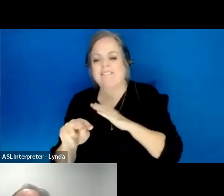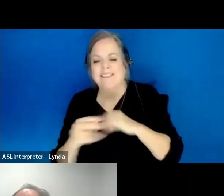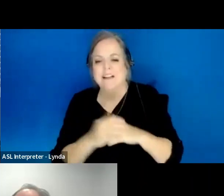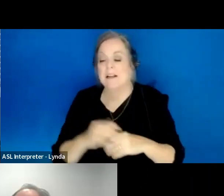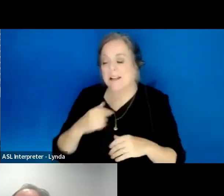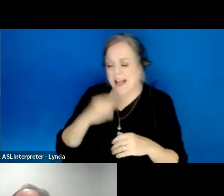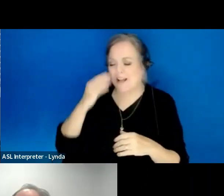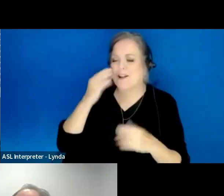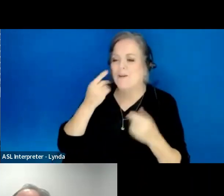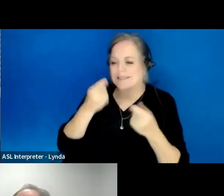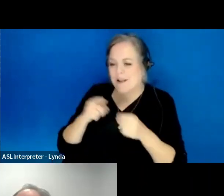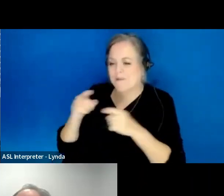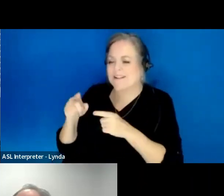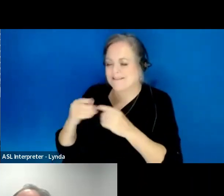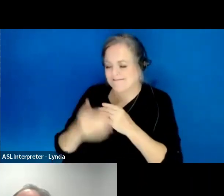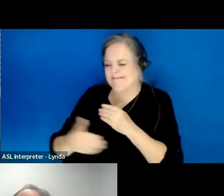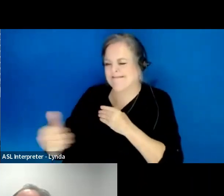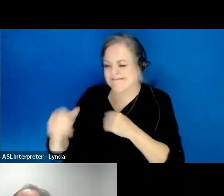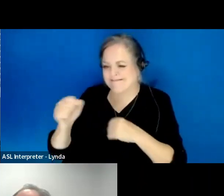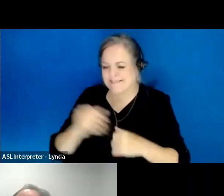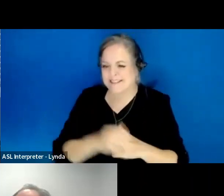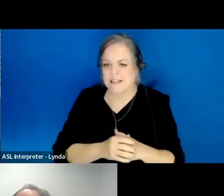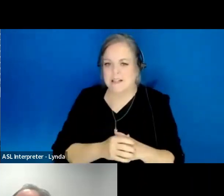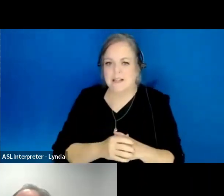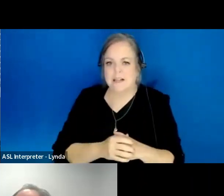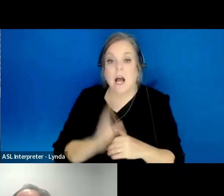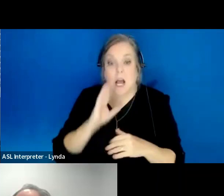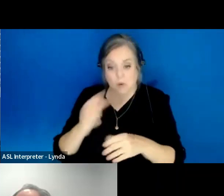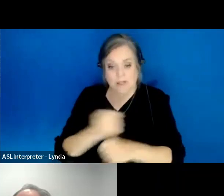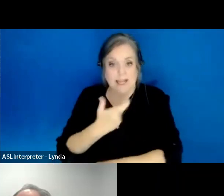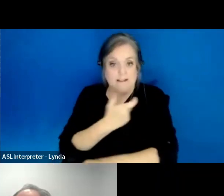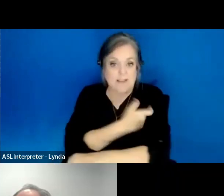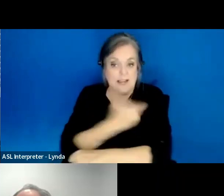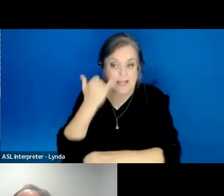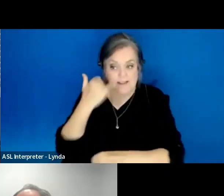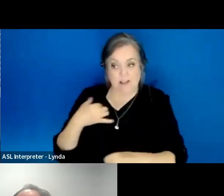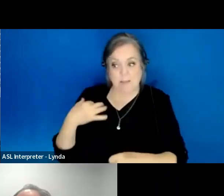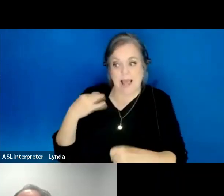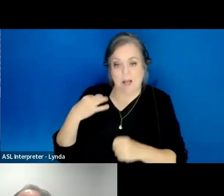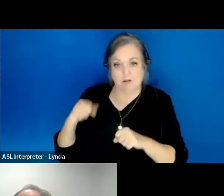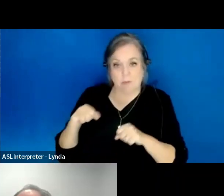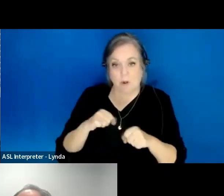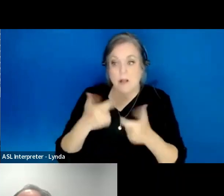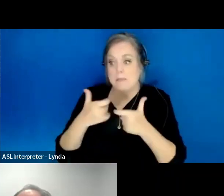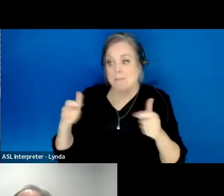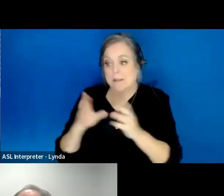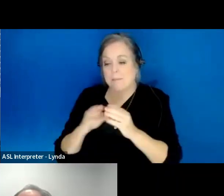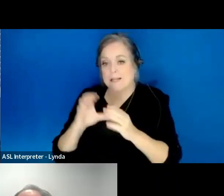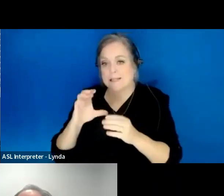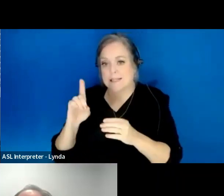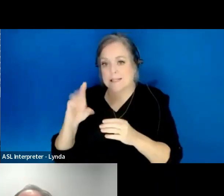kind of know what's coming down the pipeline. So I'm going to get a vaccine if I'm eligible. Big meeting at CDC's